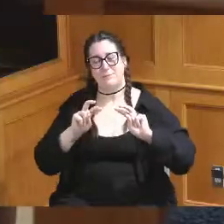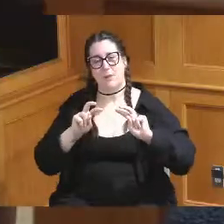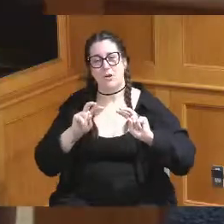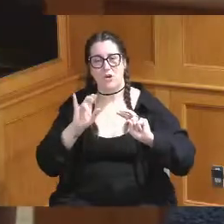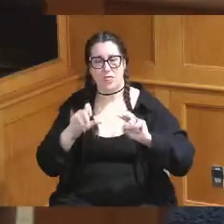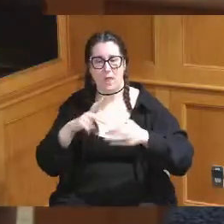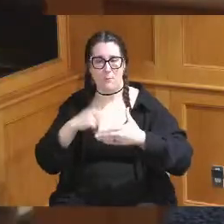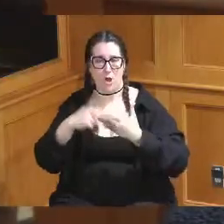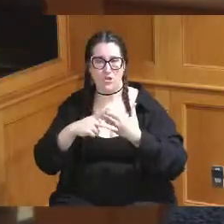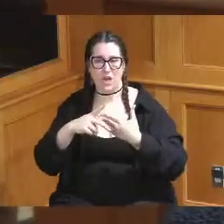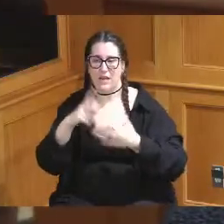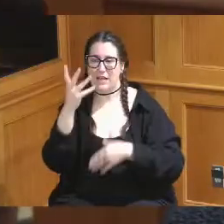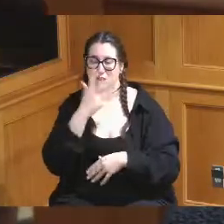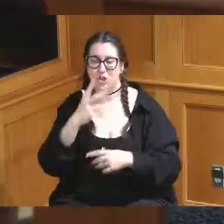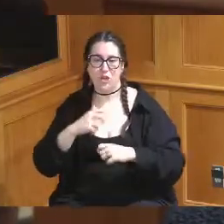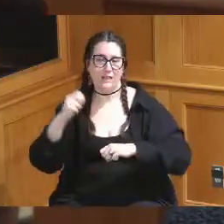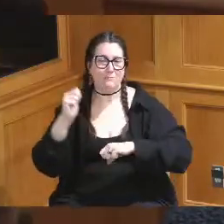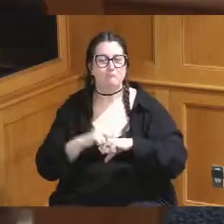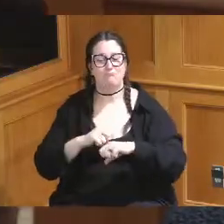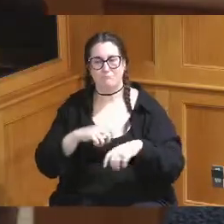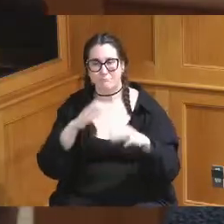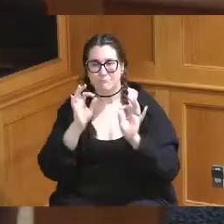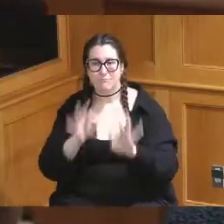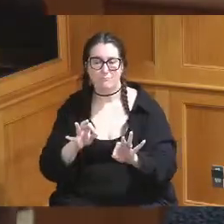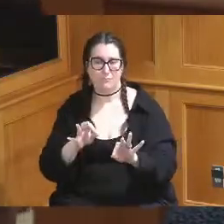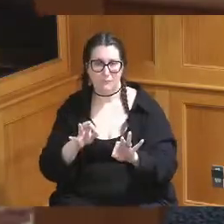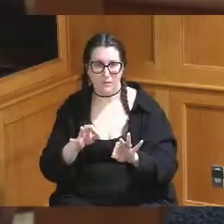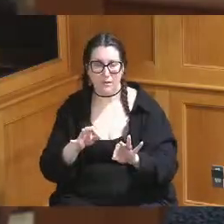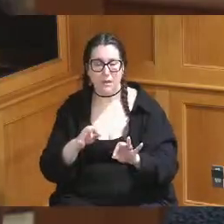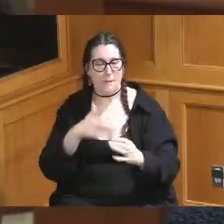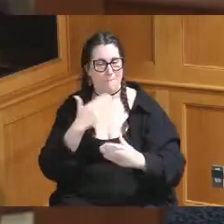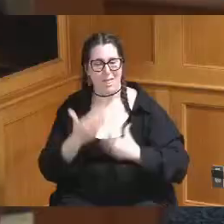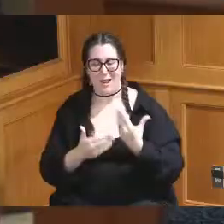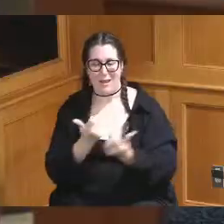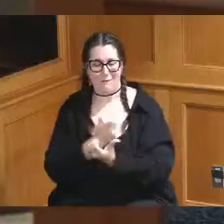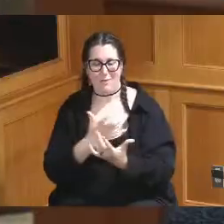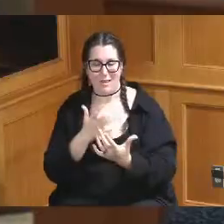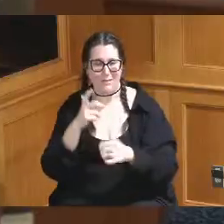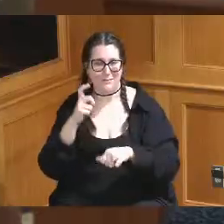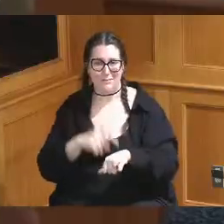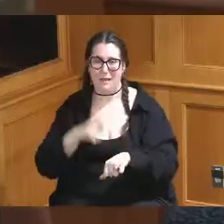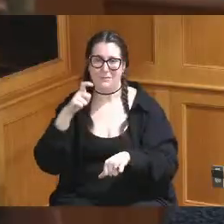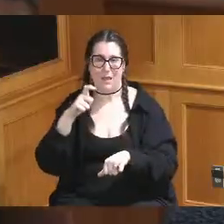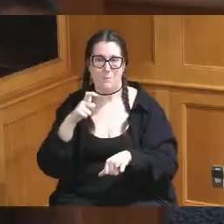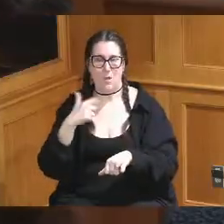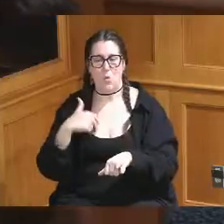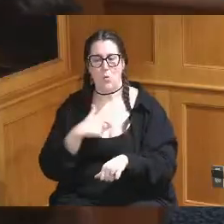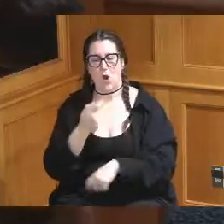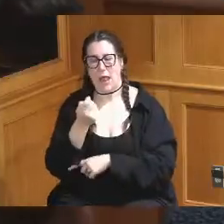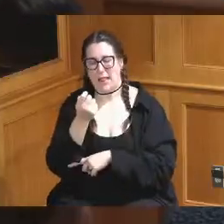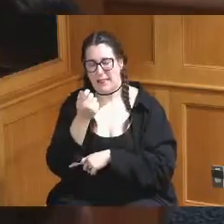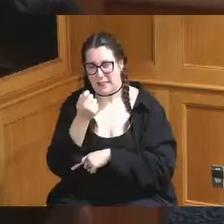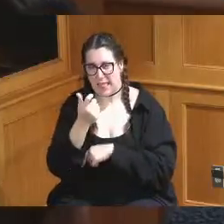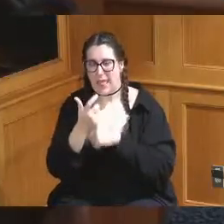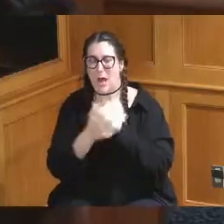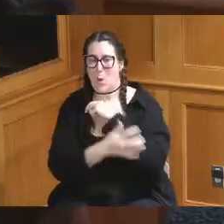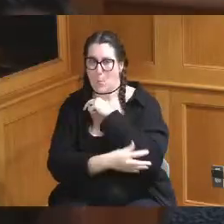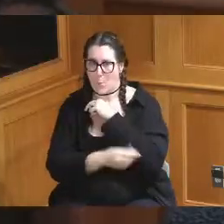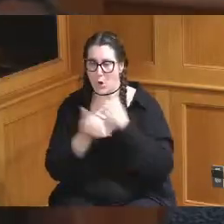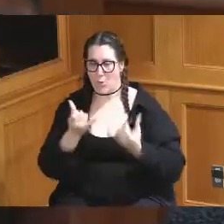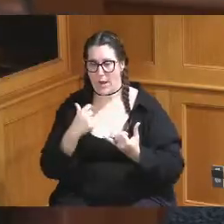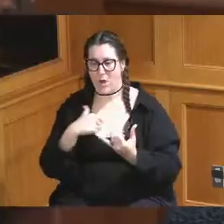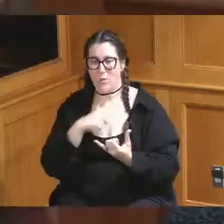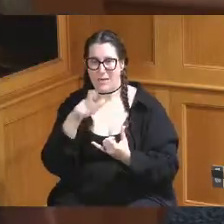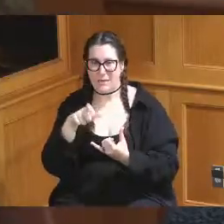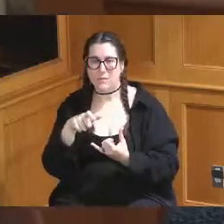It's looking pretty solid, according to plan. We're a little cash poor right now. We need to concentrate on